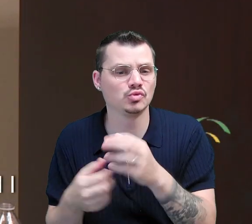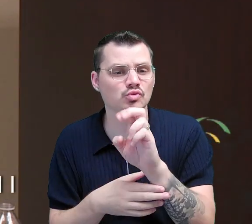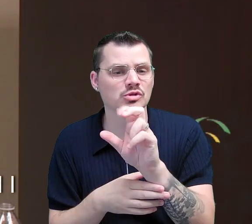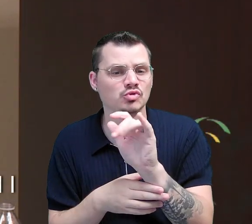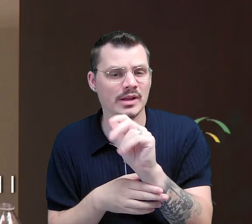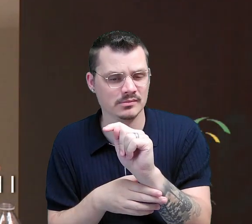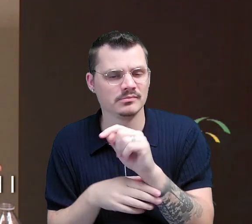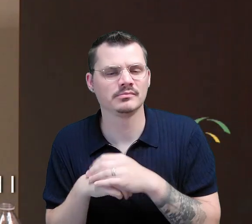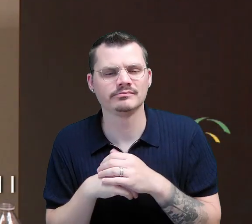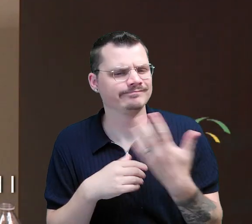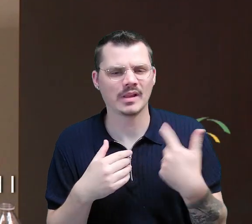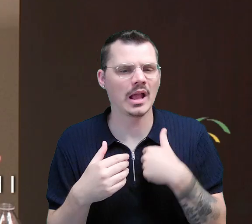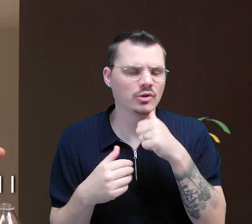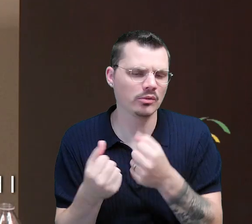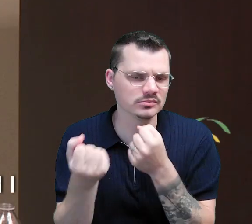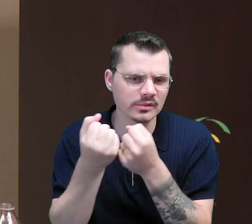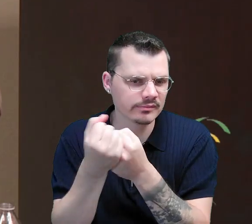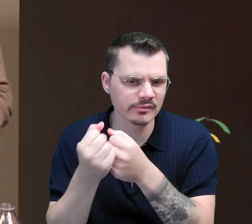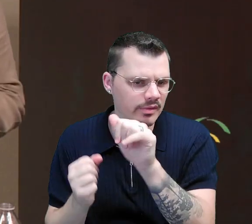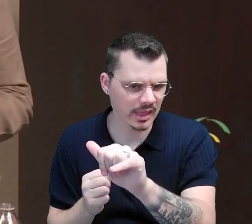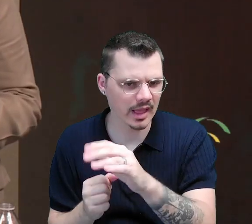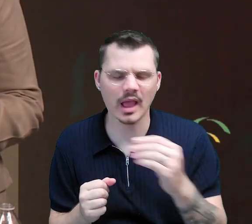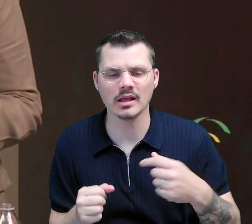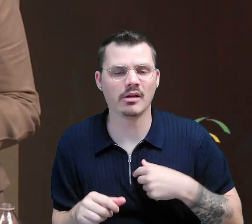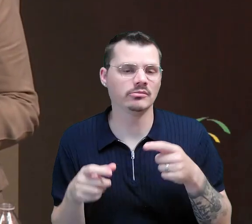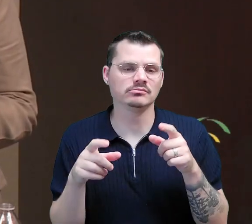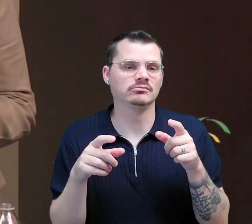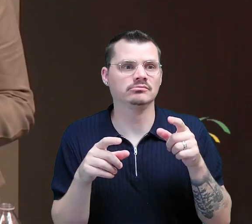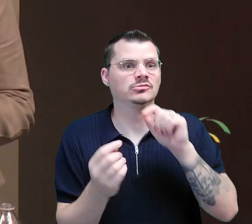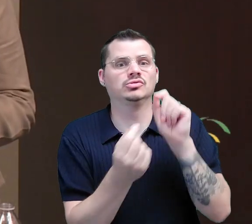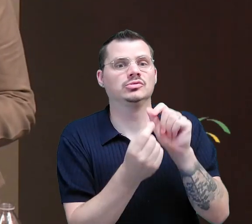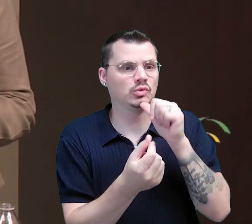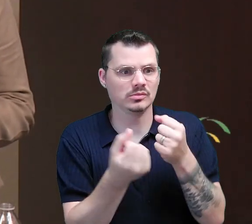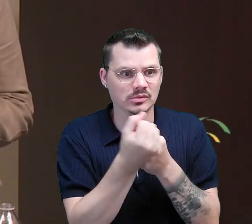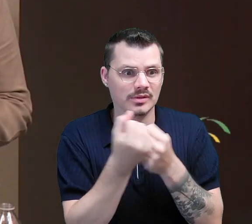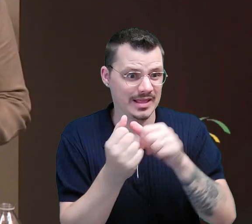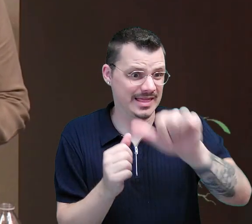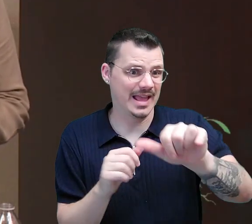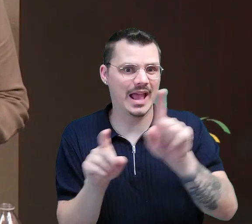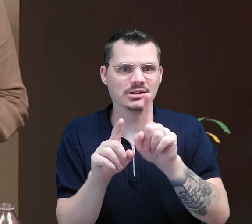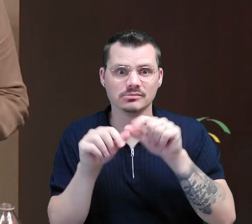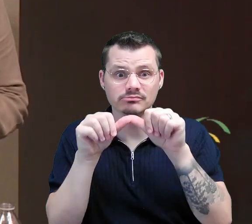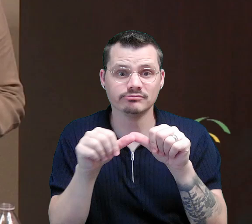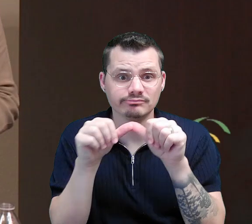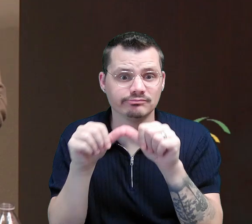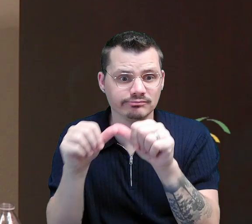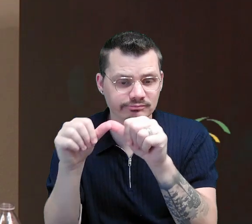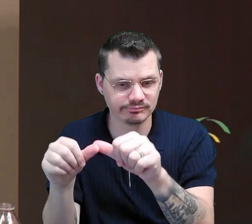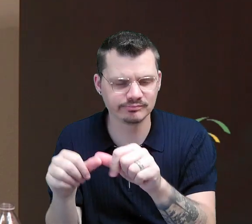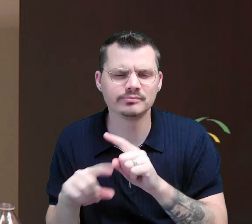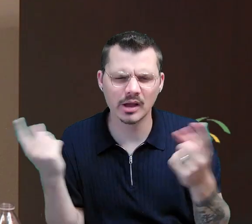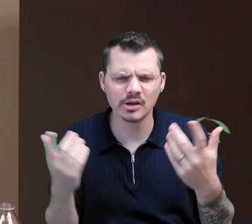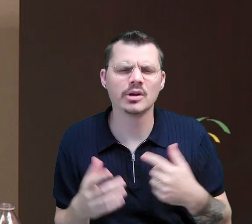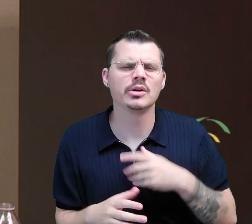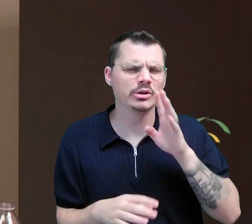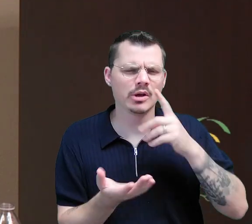I don't advocate that, obviously, and I certainly don't advocate that as an ongoing plan. Yet, as we